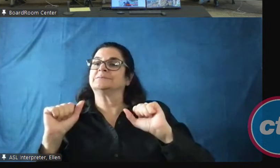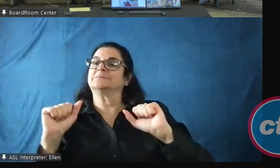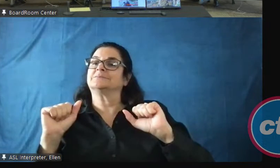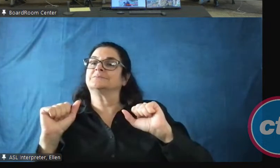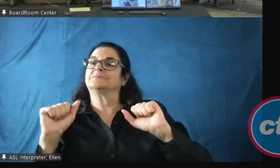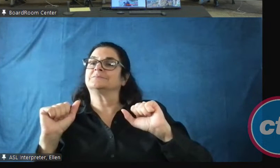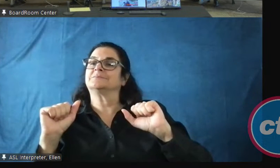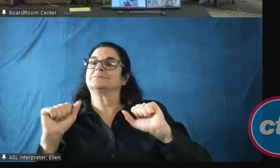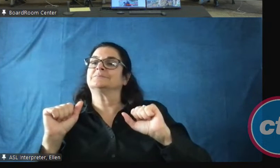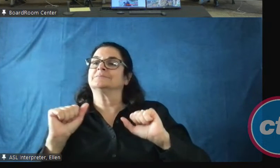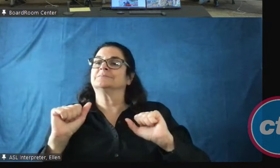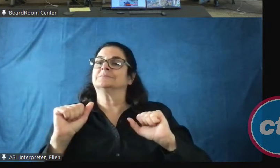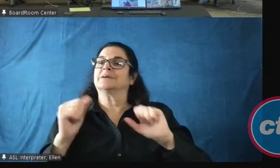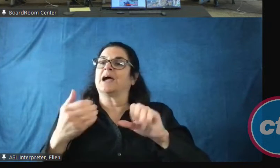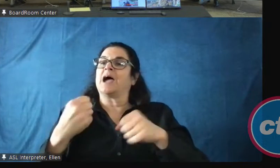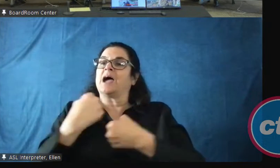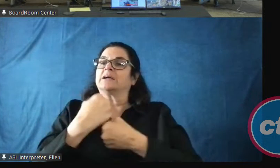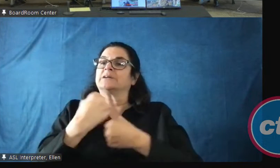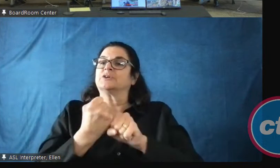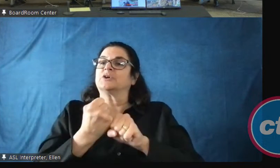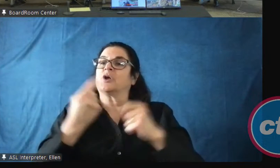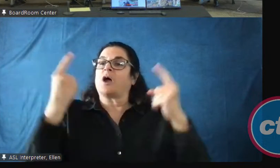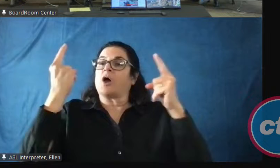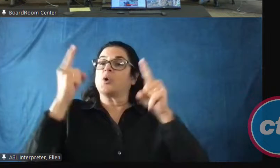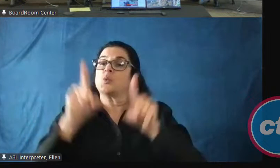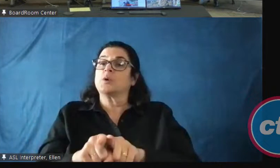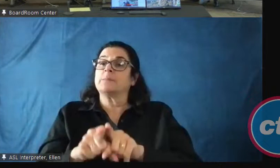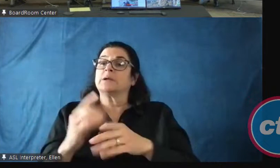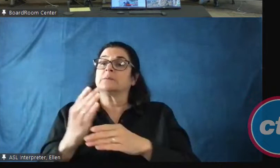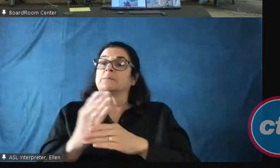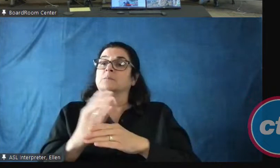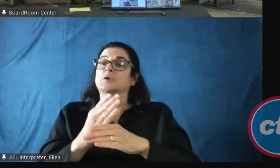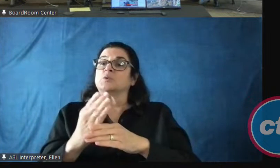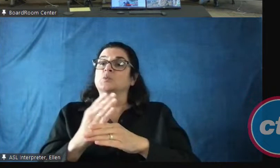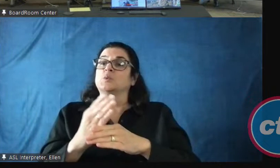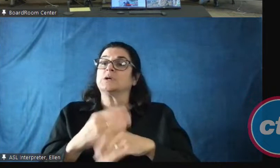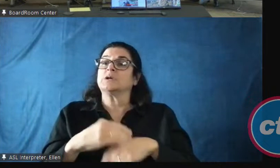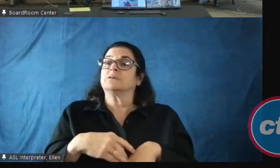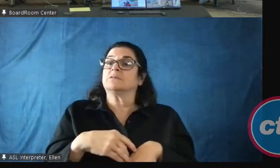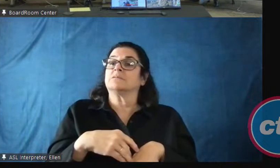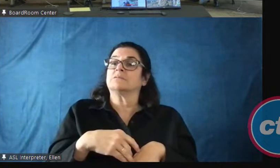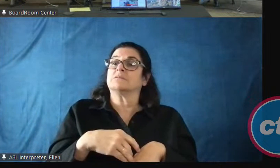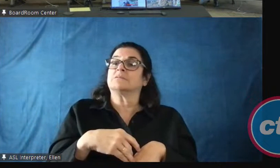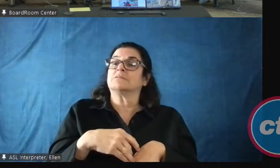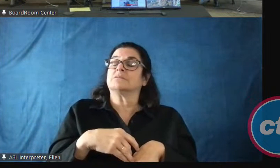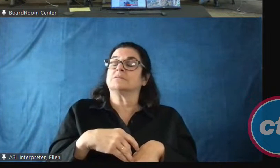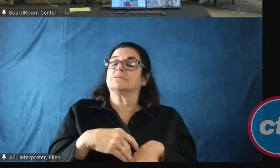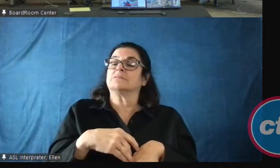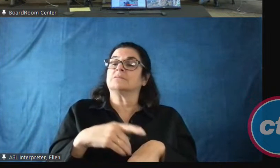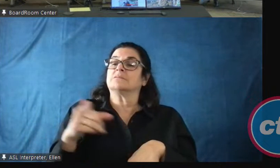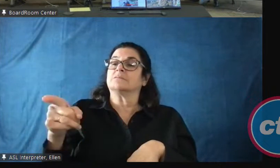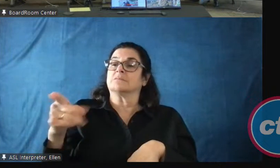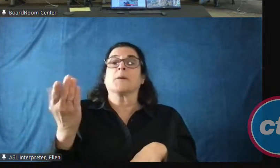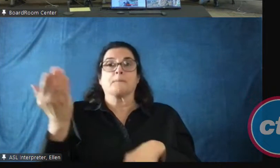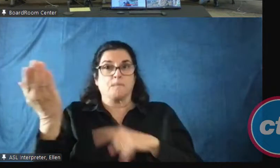Local 134, roadmaster? So moved. Second. It's been moved by Director Rakeo, seconded by Director Eady, that